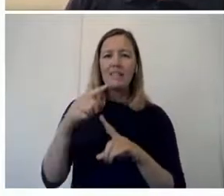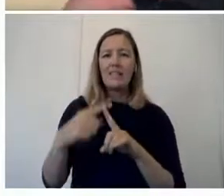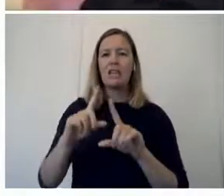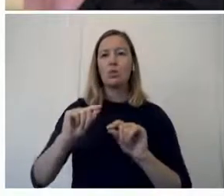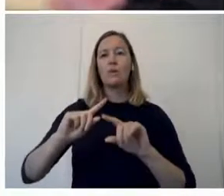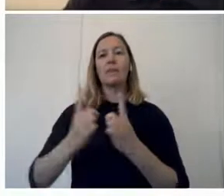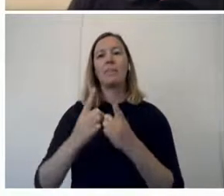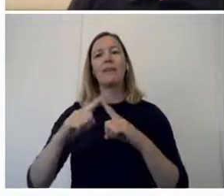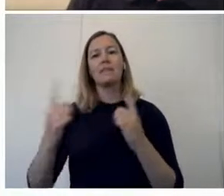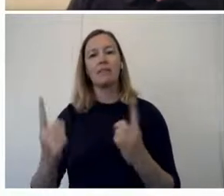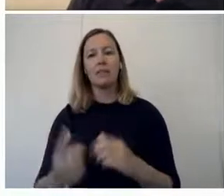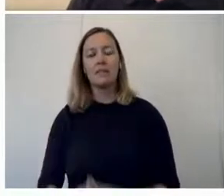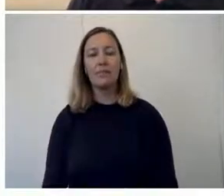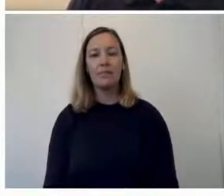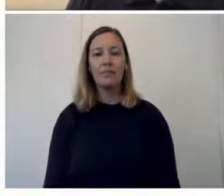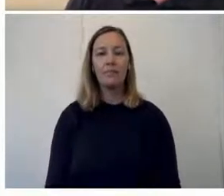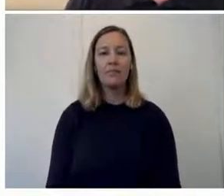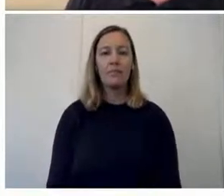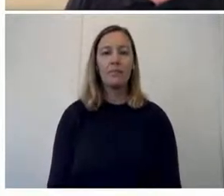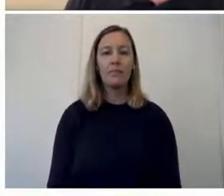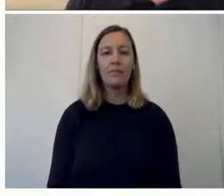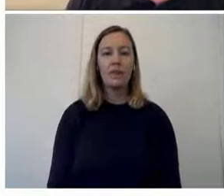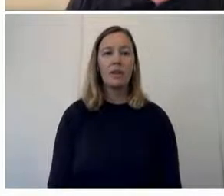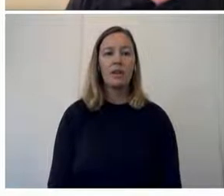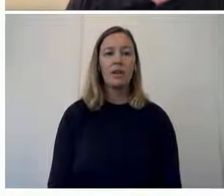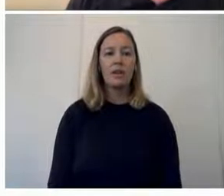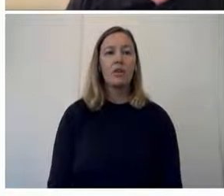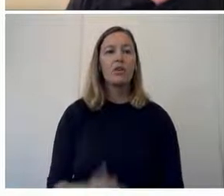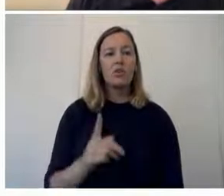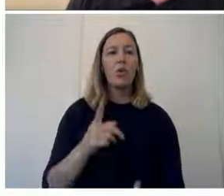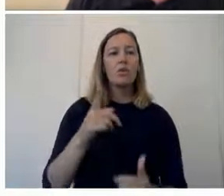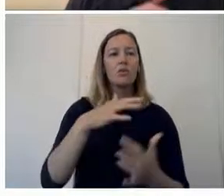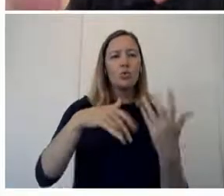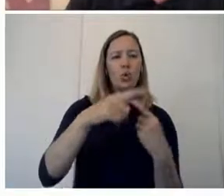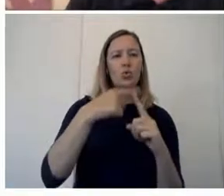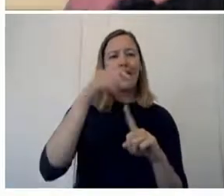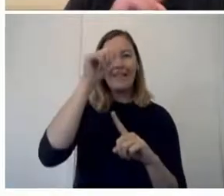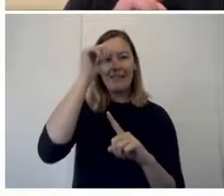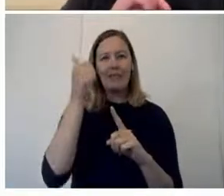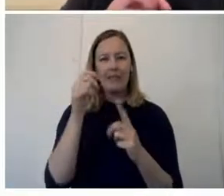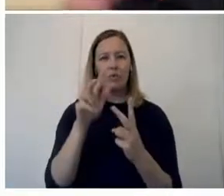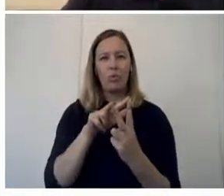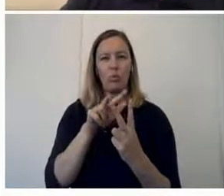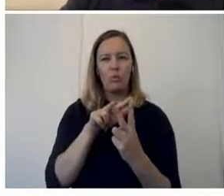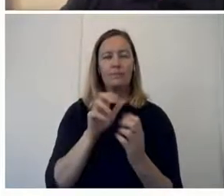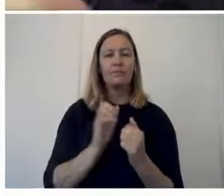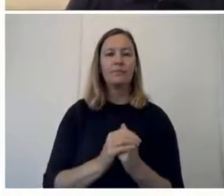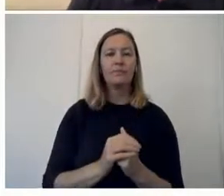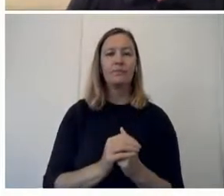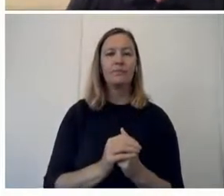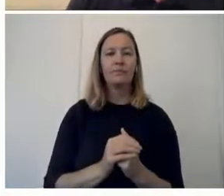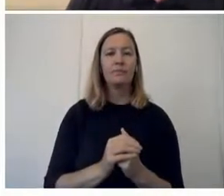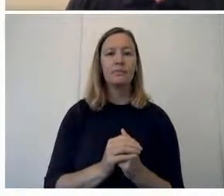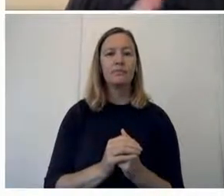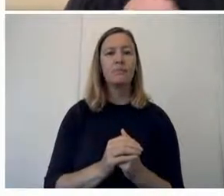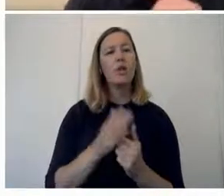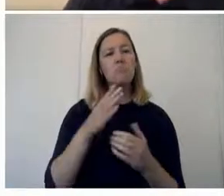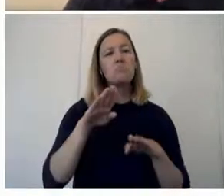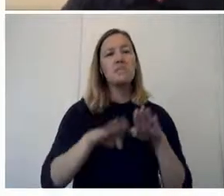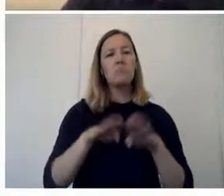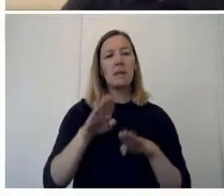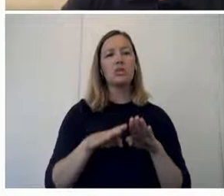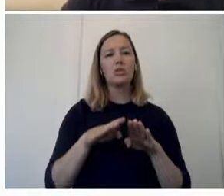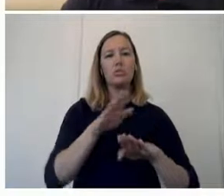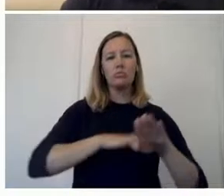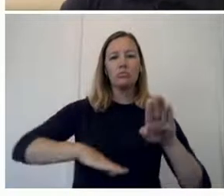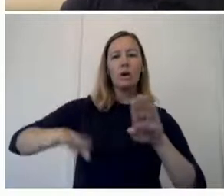So these are social, intellectual, and these are broadly in line with the rest of New Zealand.